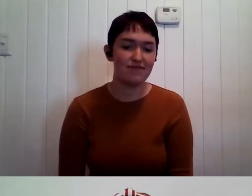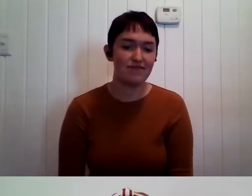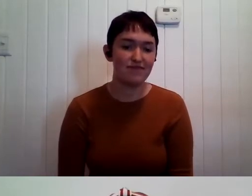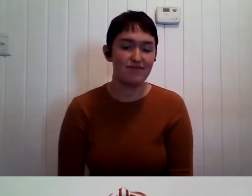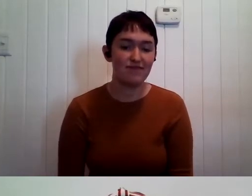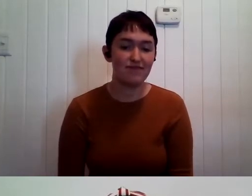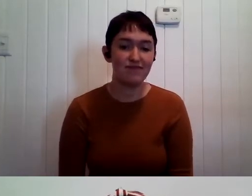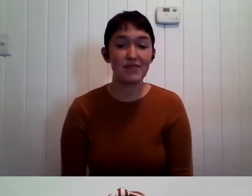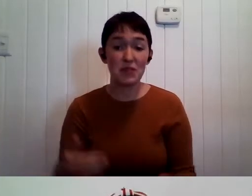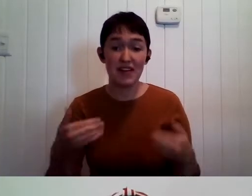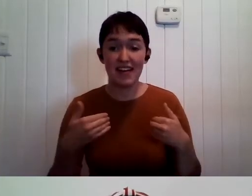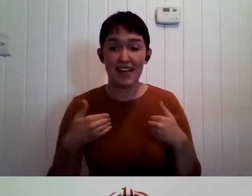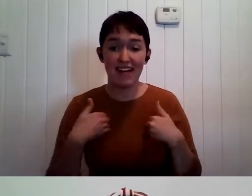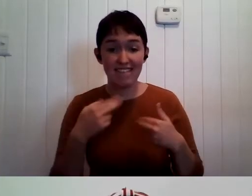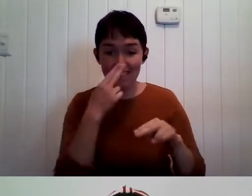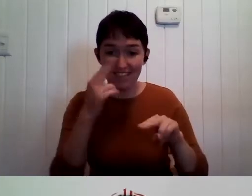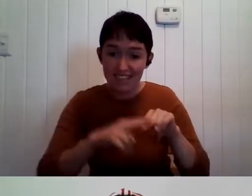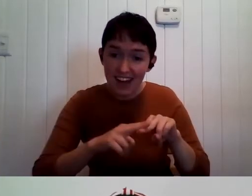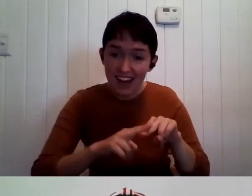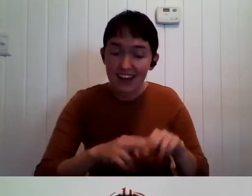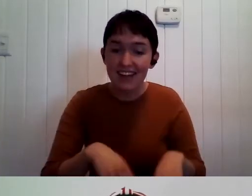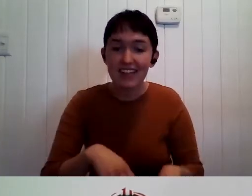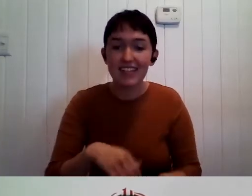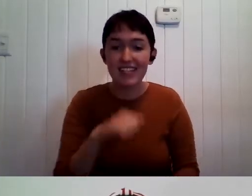Just have fun. Don't take anything too seriously.